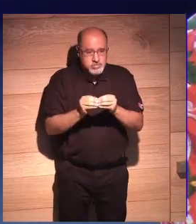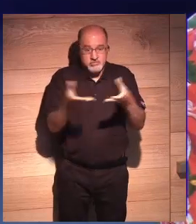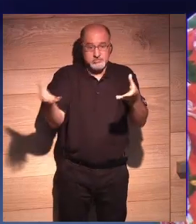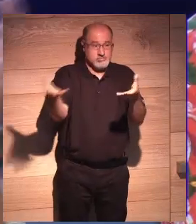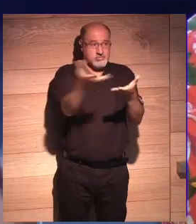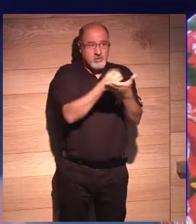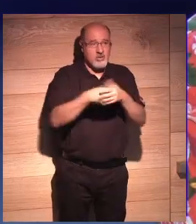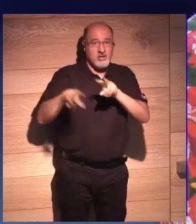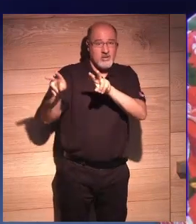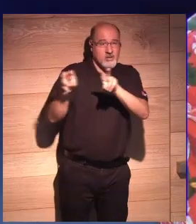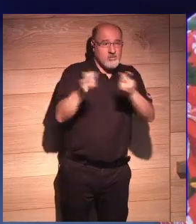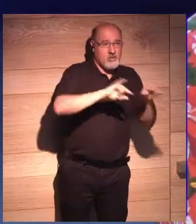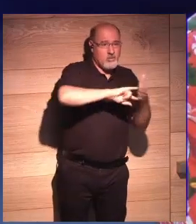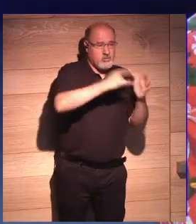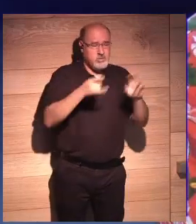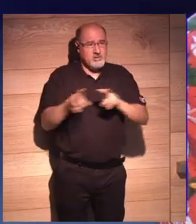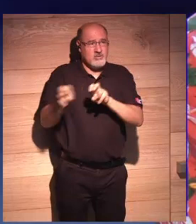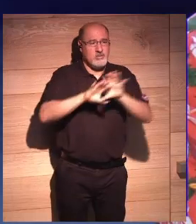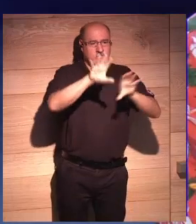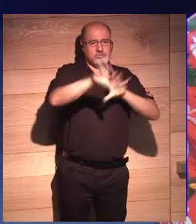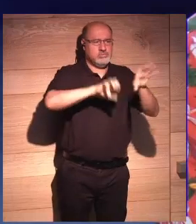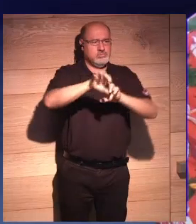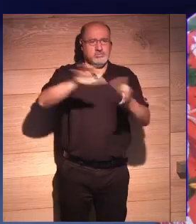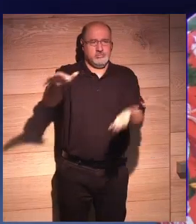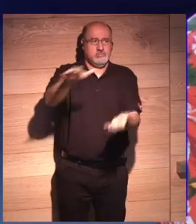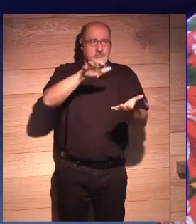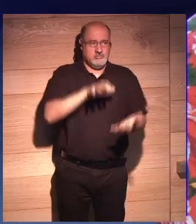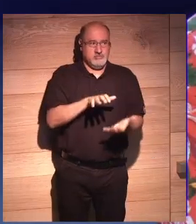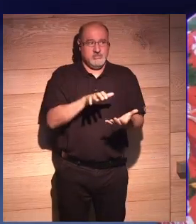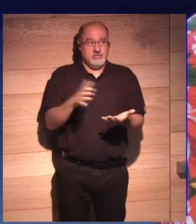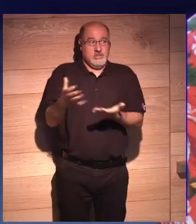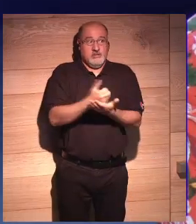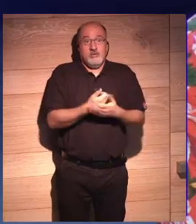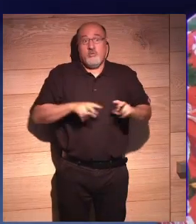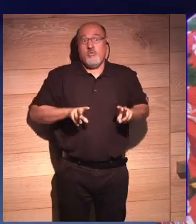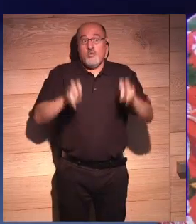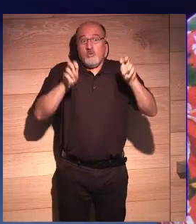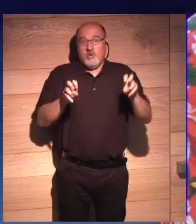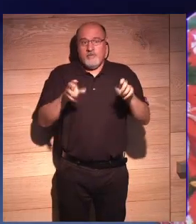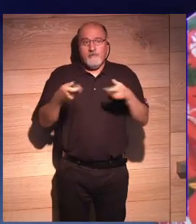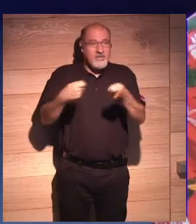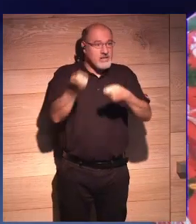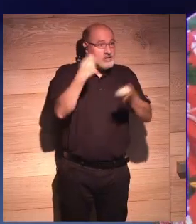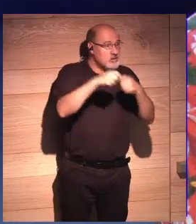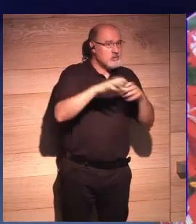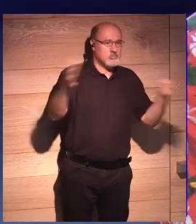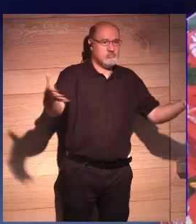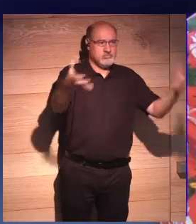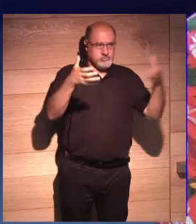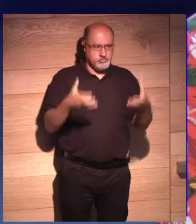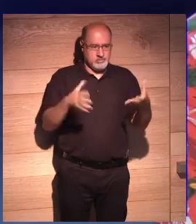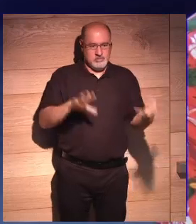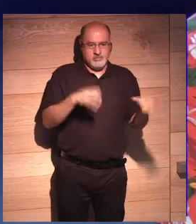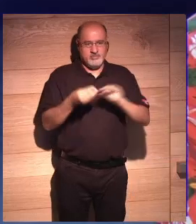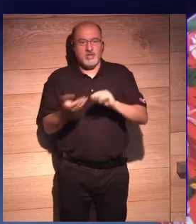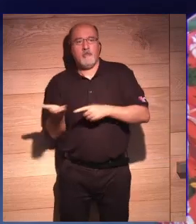is to try to catch all the innovation and all that we see as something new in